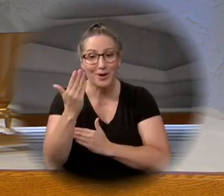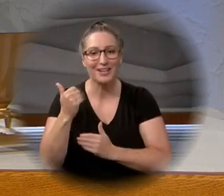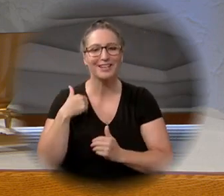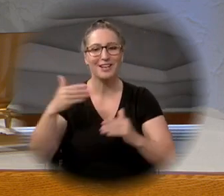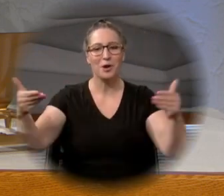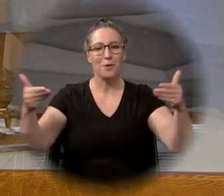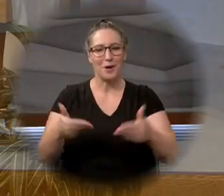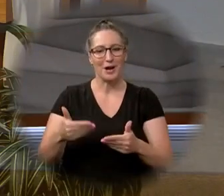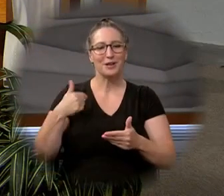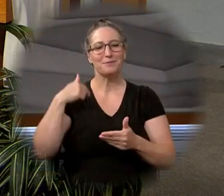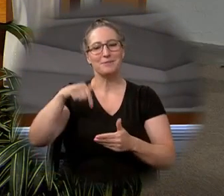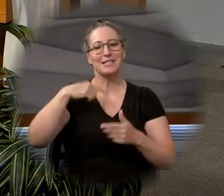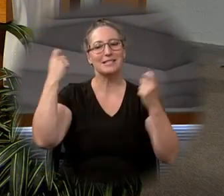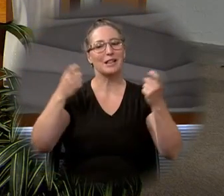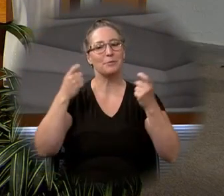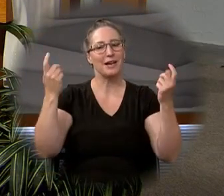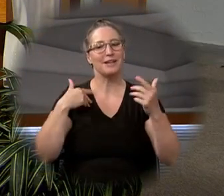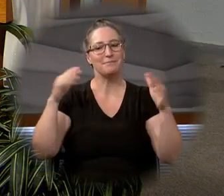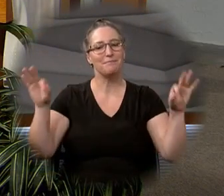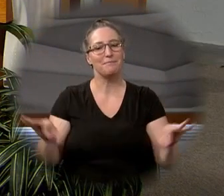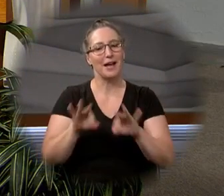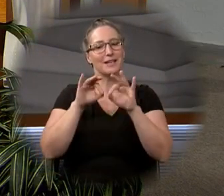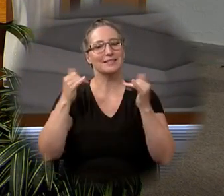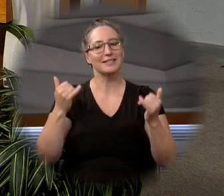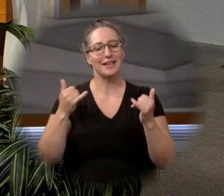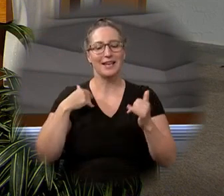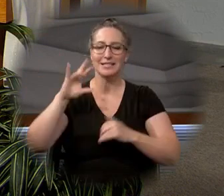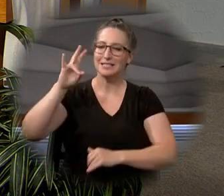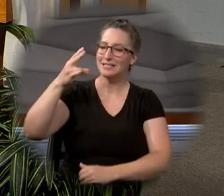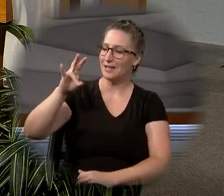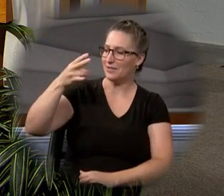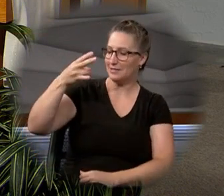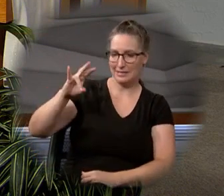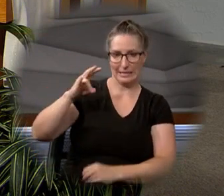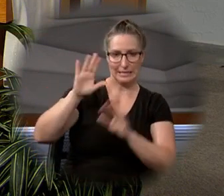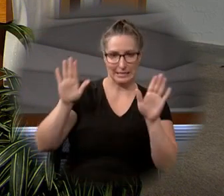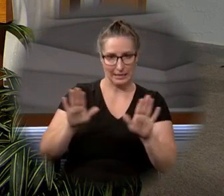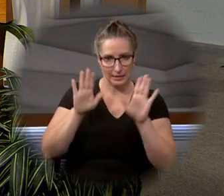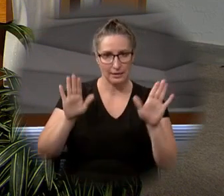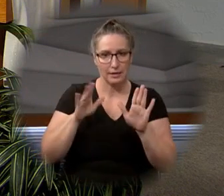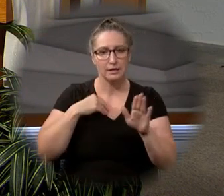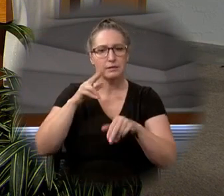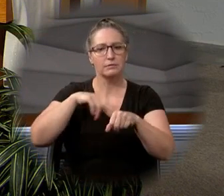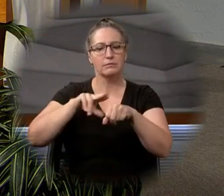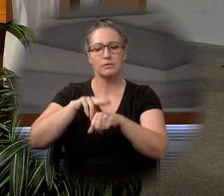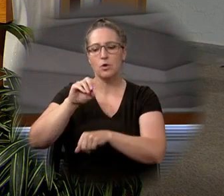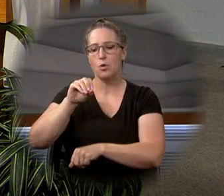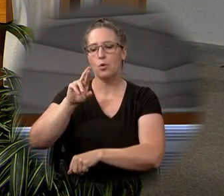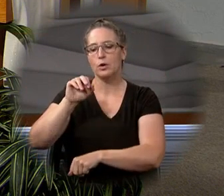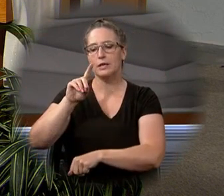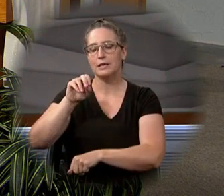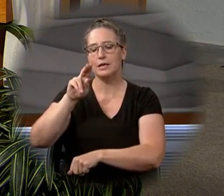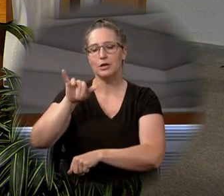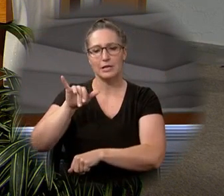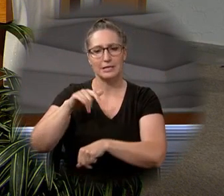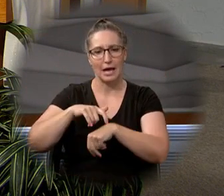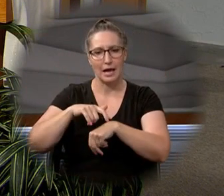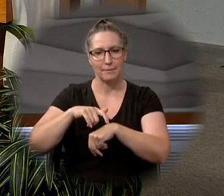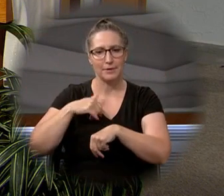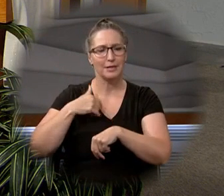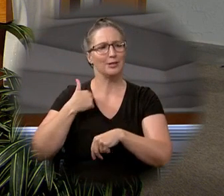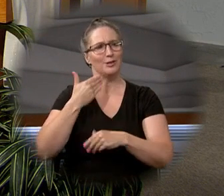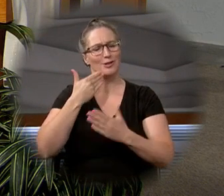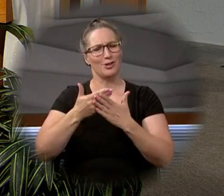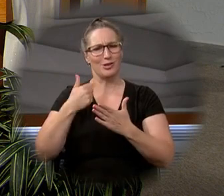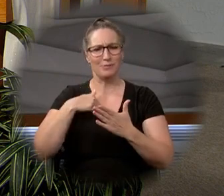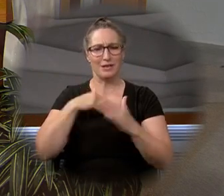welcome as we celebrate Mass this day on this 17th Sunday of Ordinary Time. It's a goodness of us to